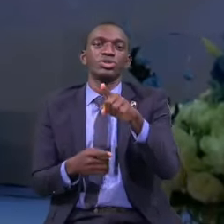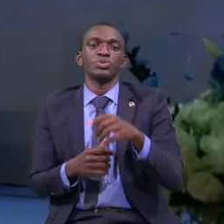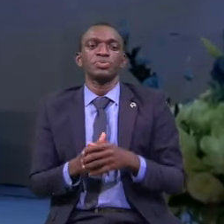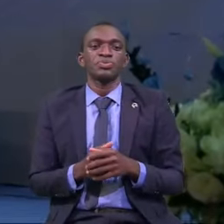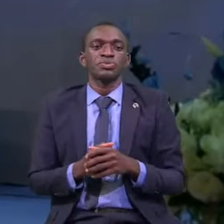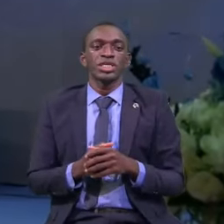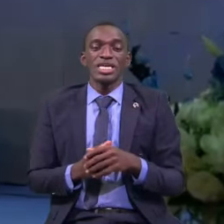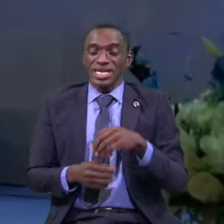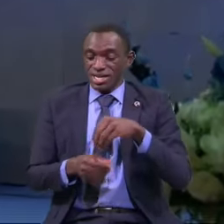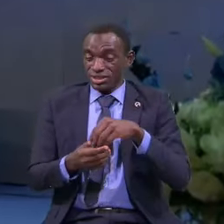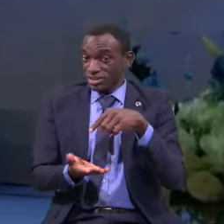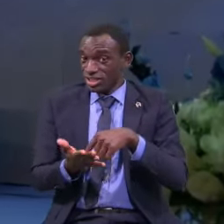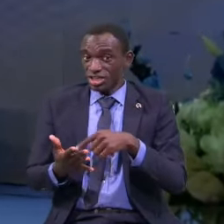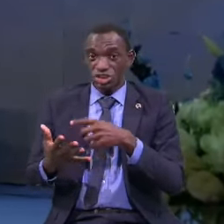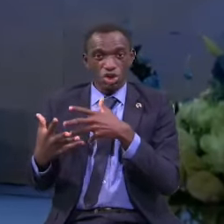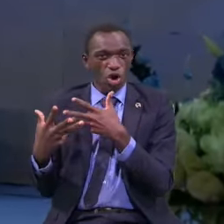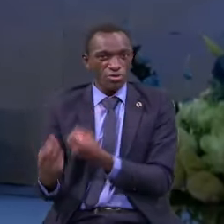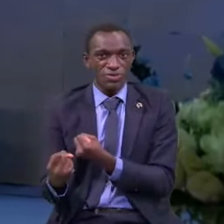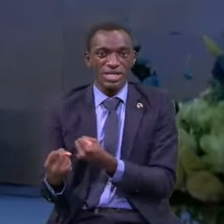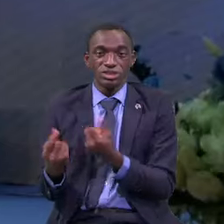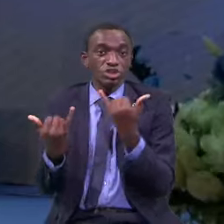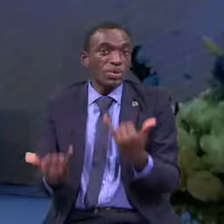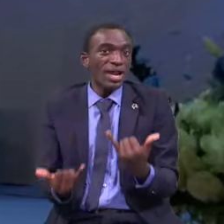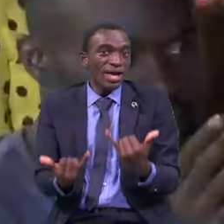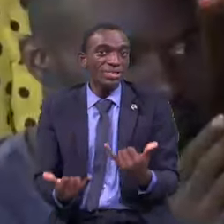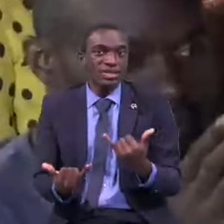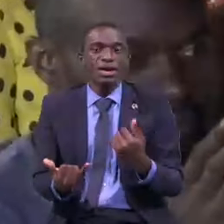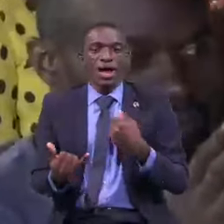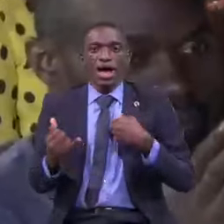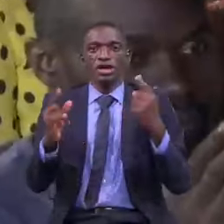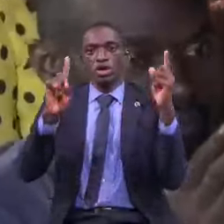In this confidence tonight I come to you.